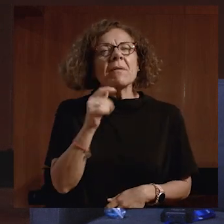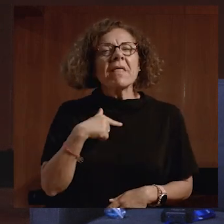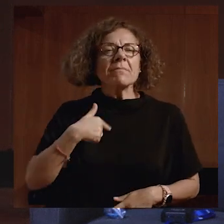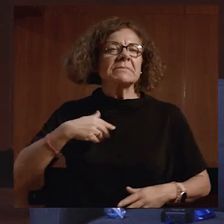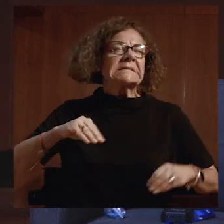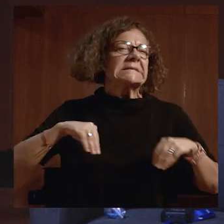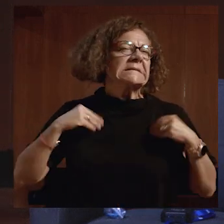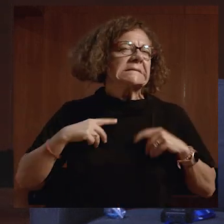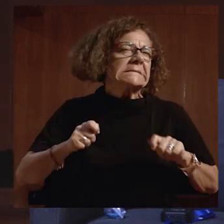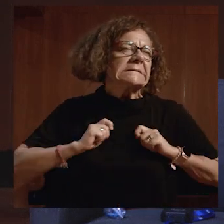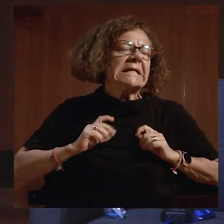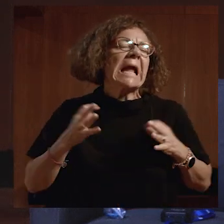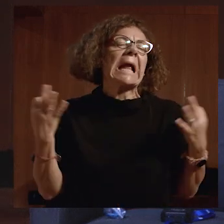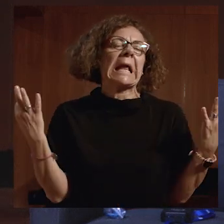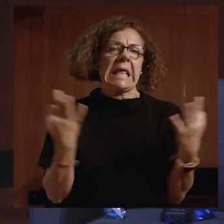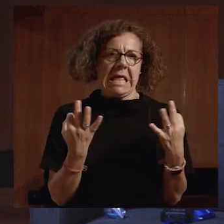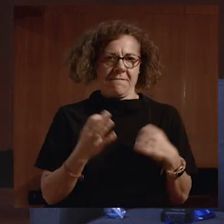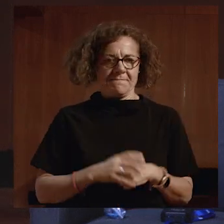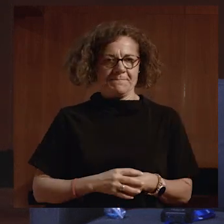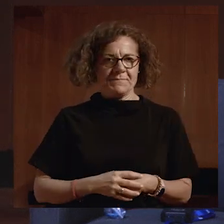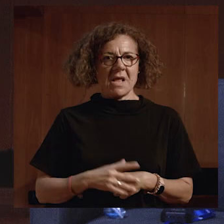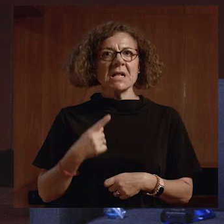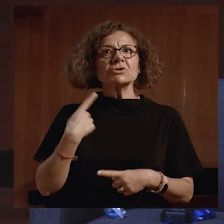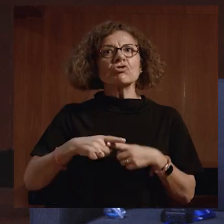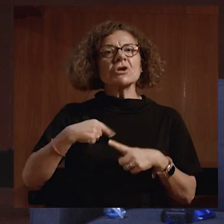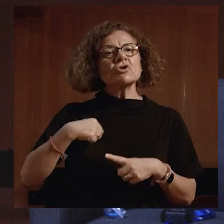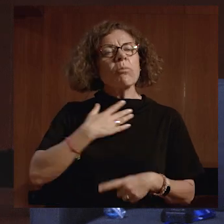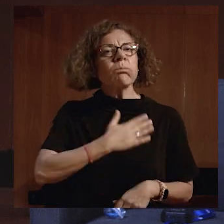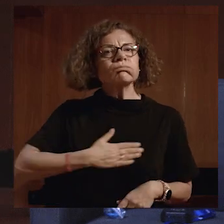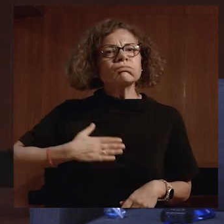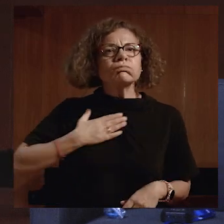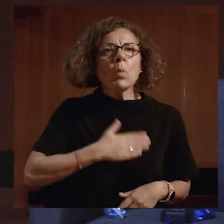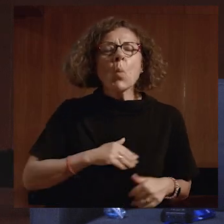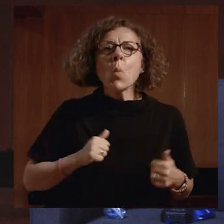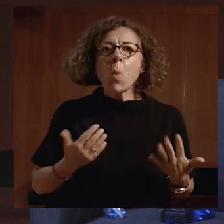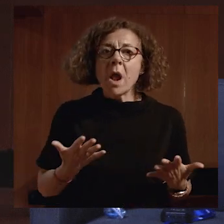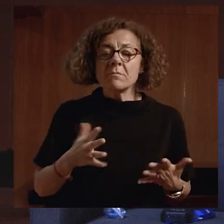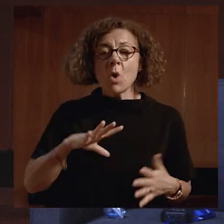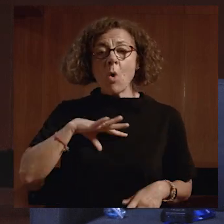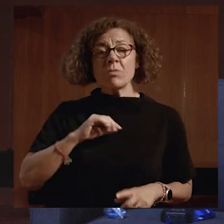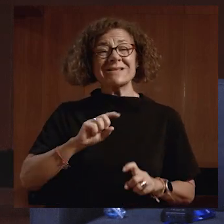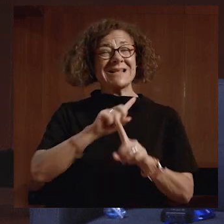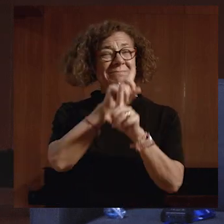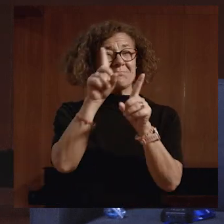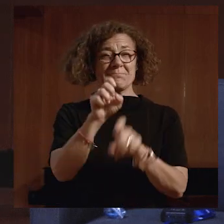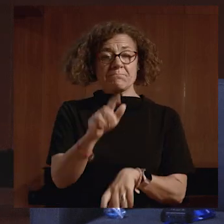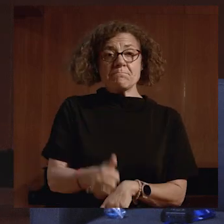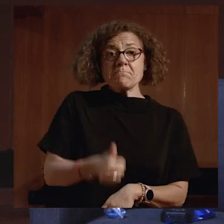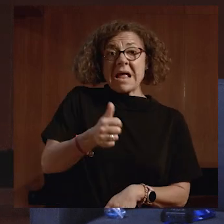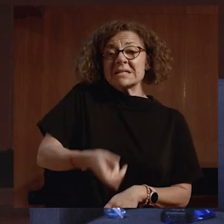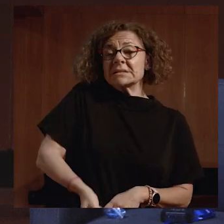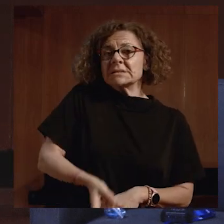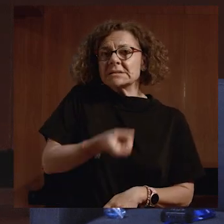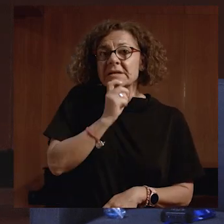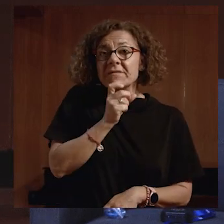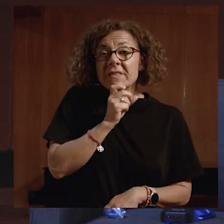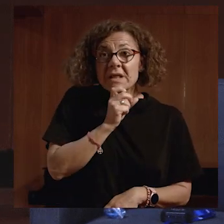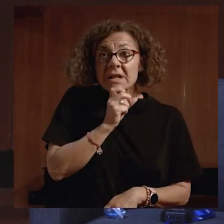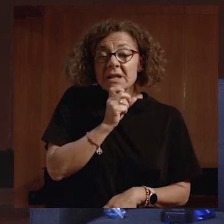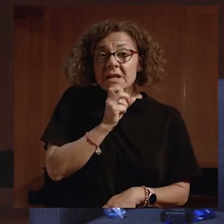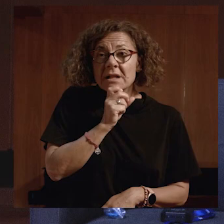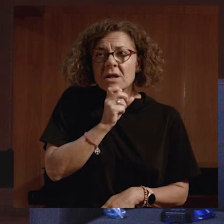most challenging question, which I'm only going to put the question there and I'm not going to say any more about it, but it's an important